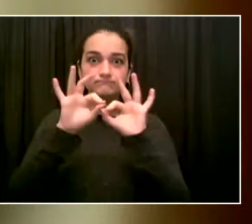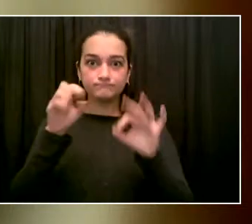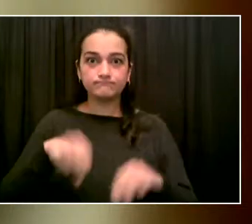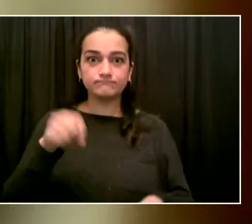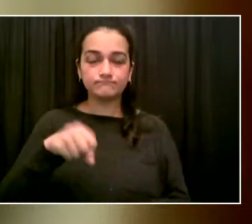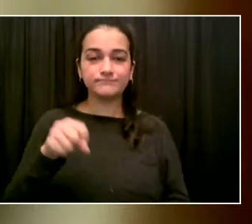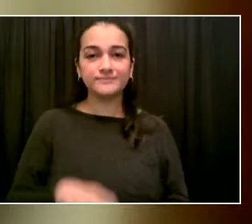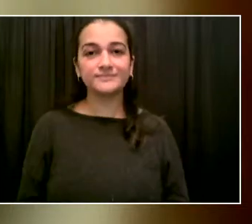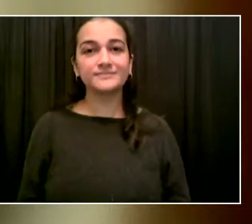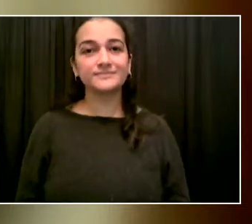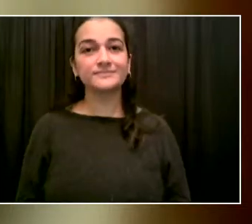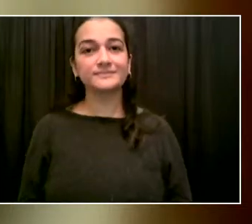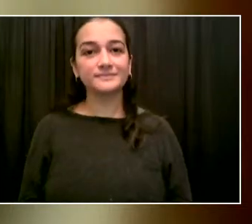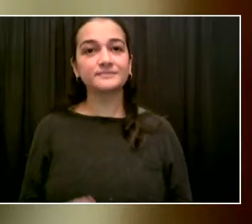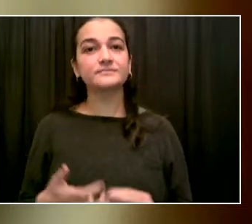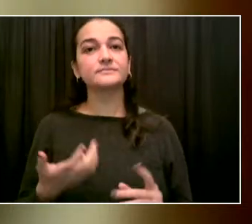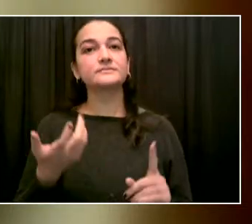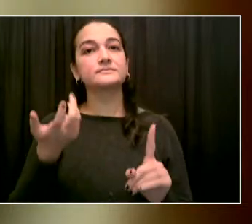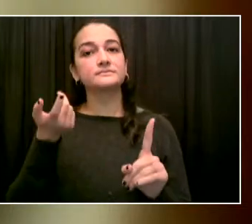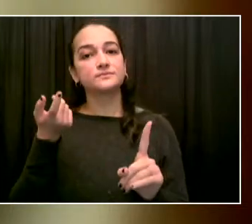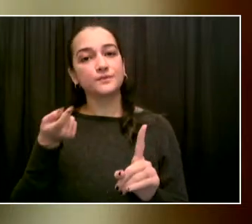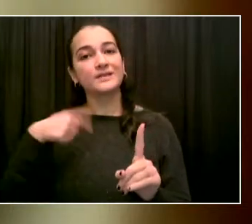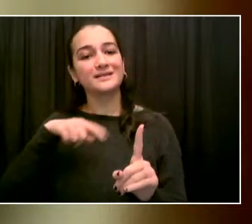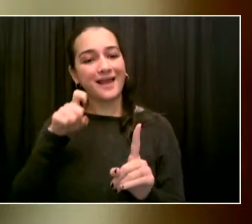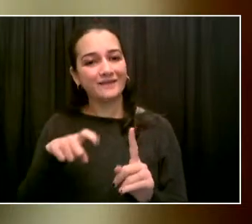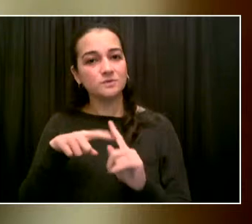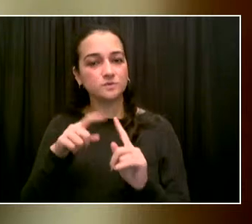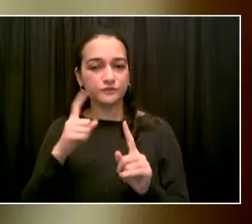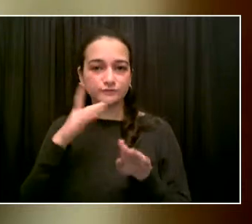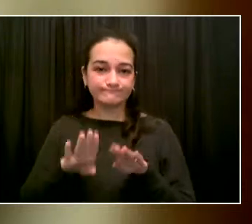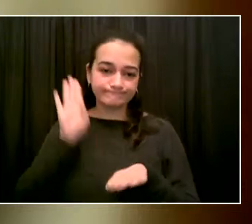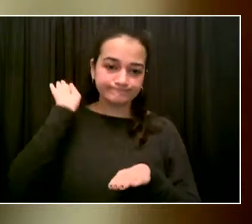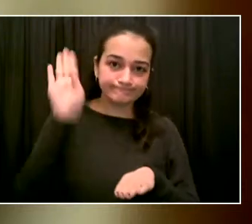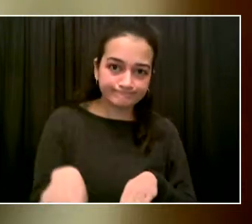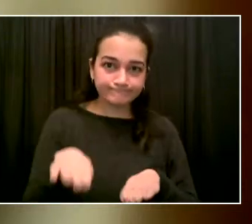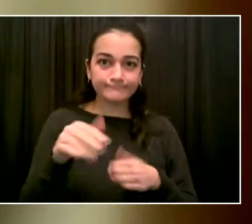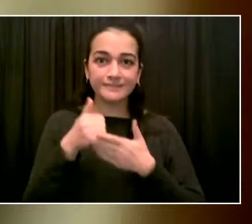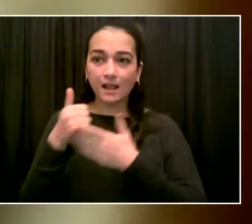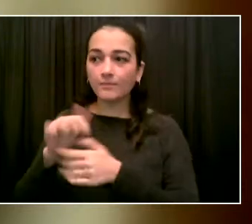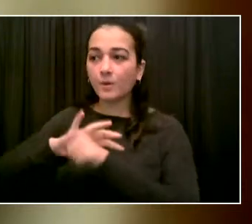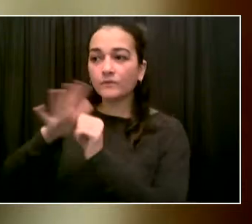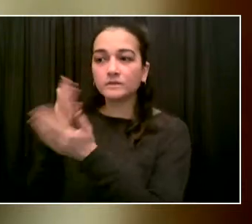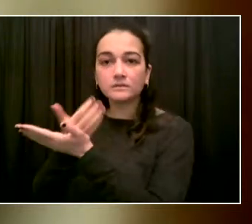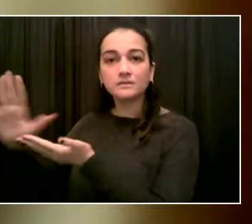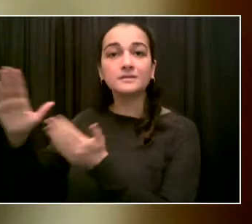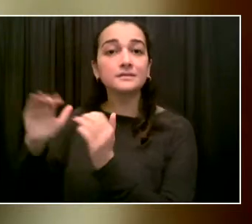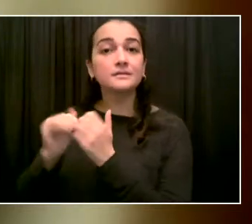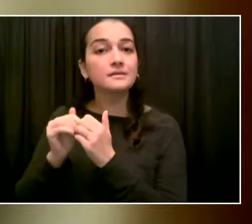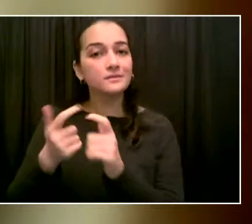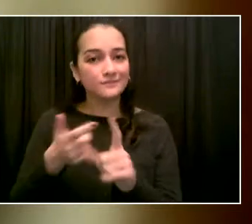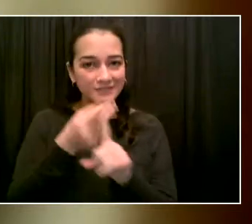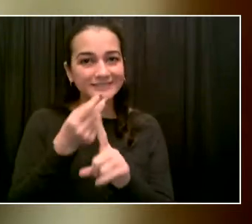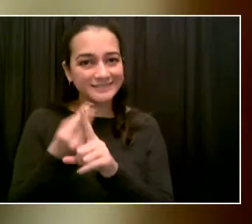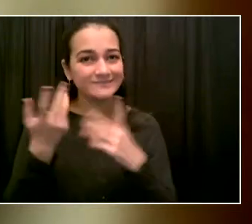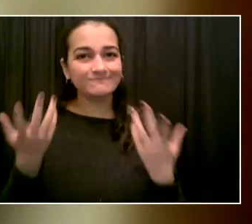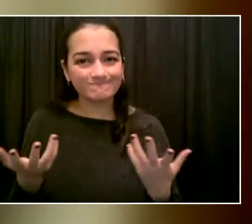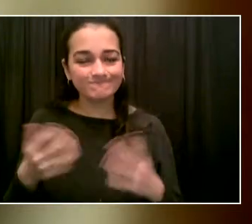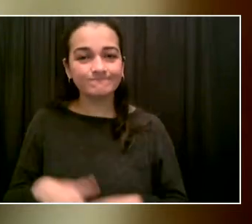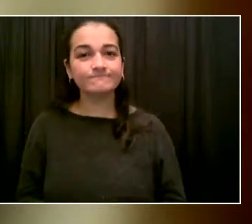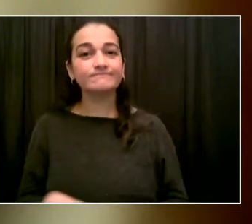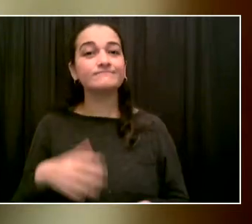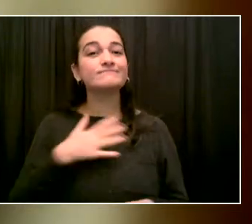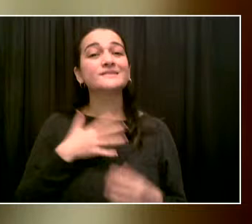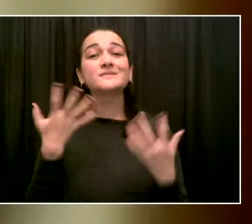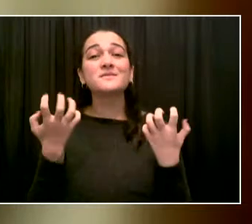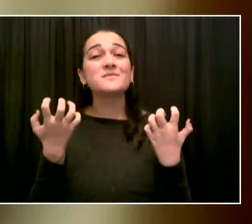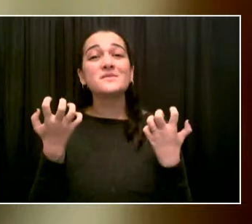with 3-year-olds instead of 5-year-olds, then my granddaughter could be getting her vaccine, but that's going to have to wait a little